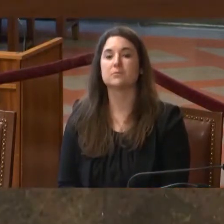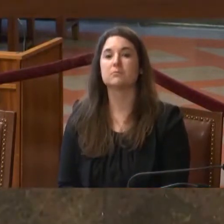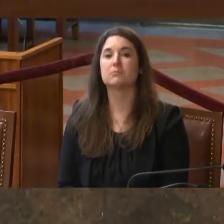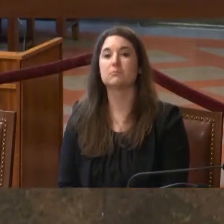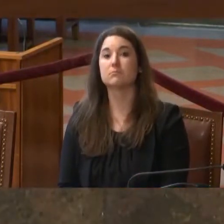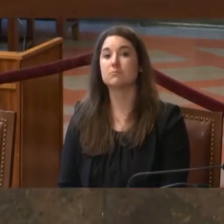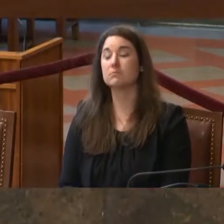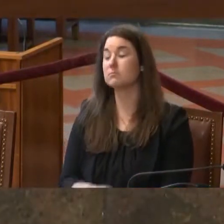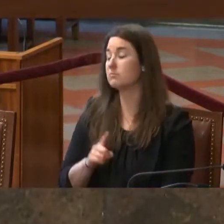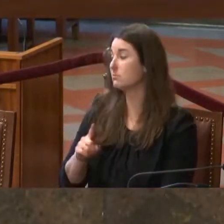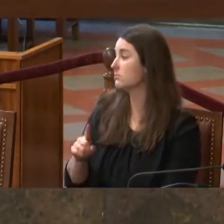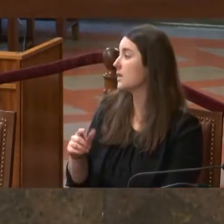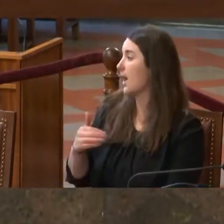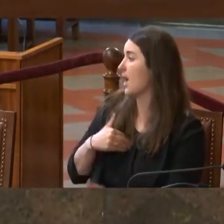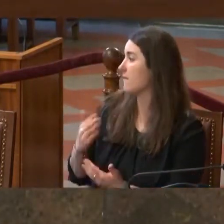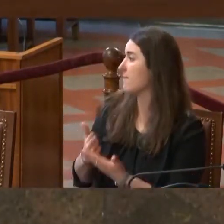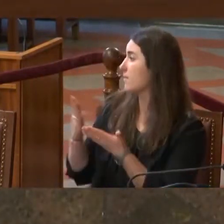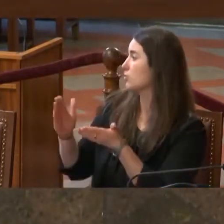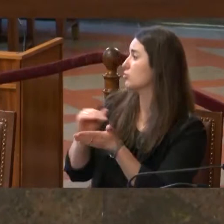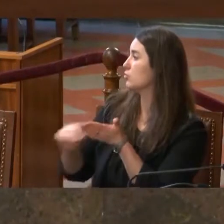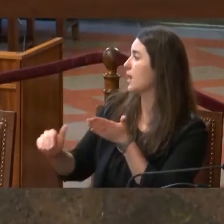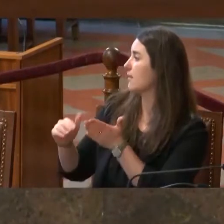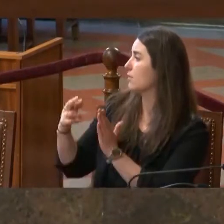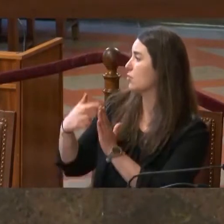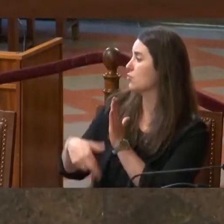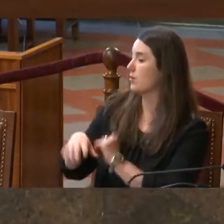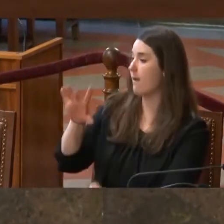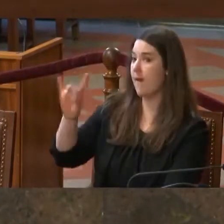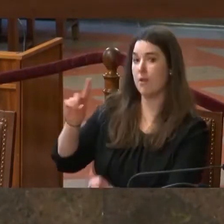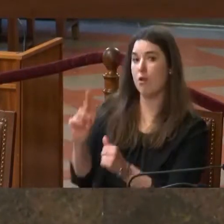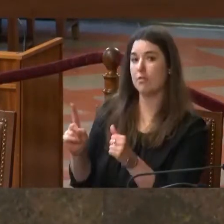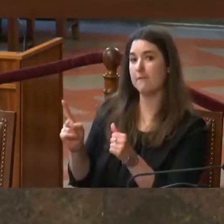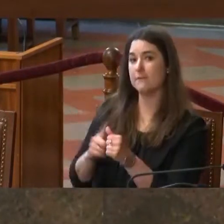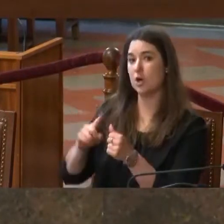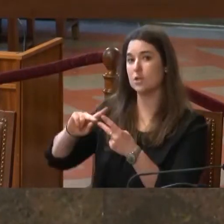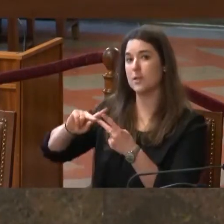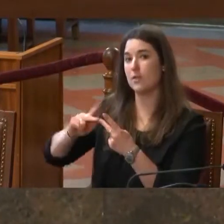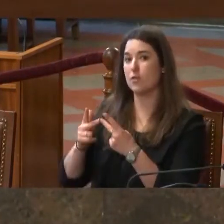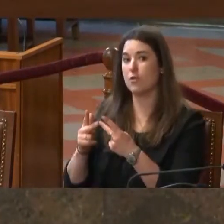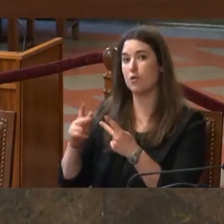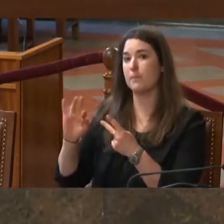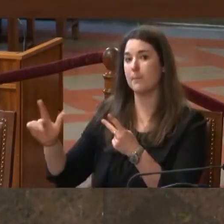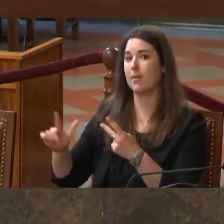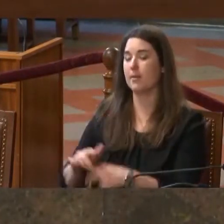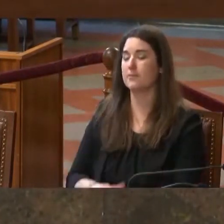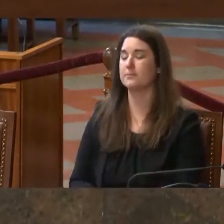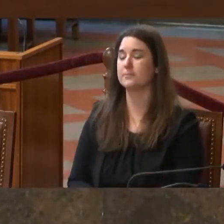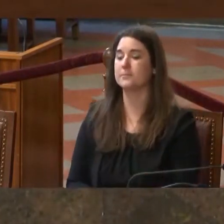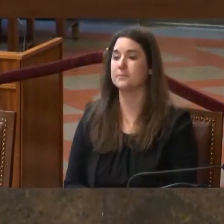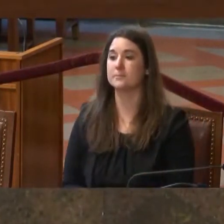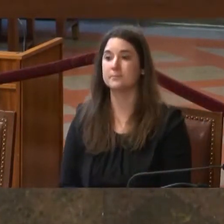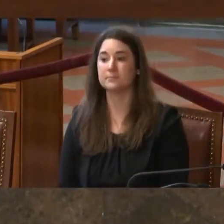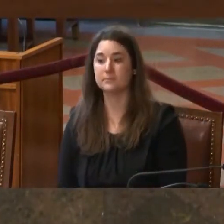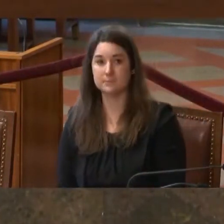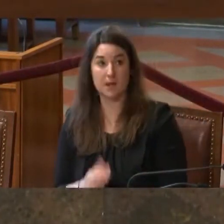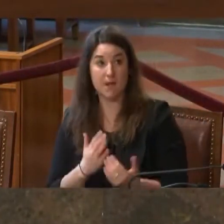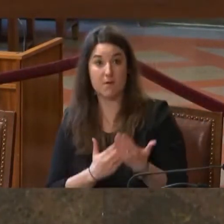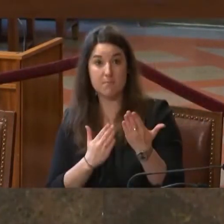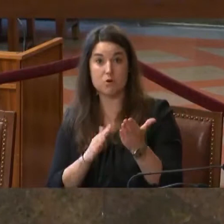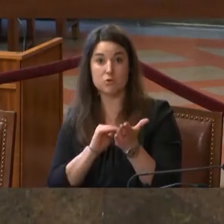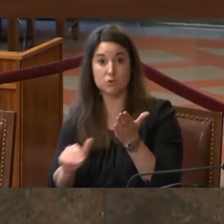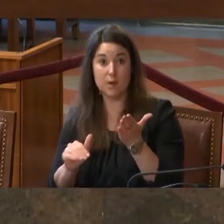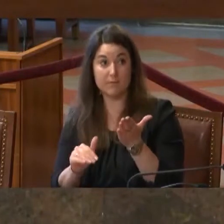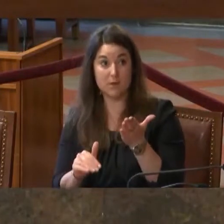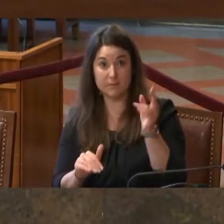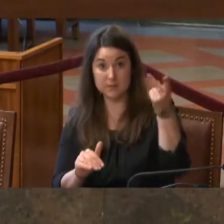Thank you. Madam President, I have a motion to waive Rule 8 on the first and the third bill. We have a motion to waive Rule 8. Do